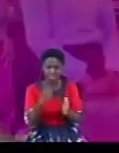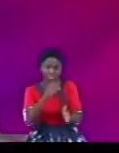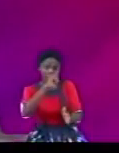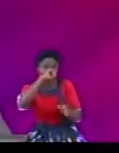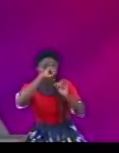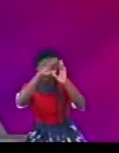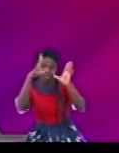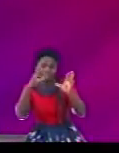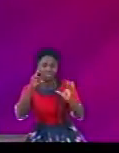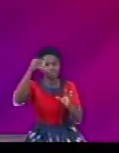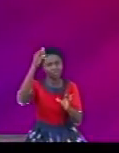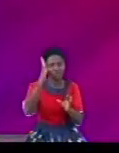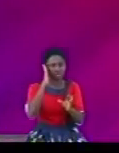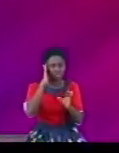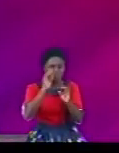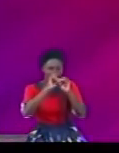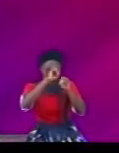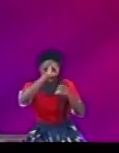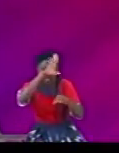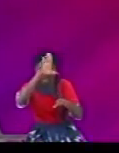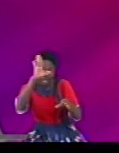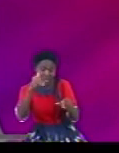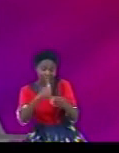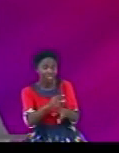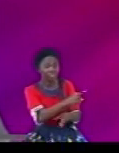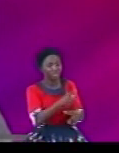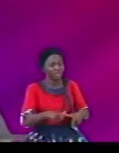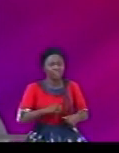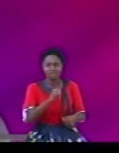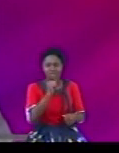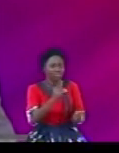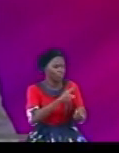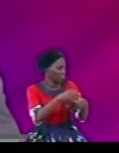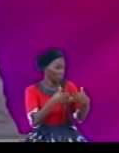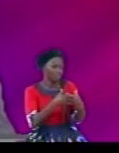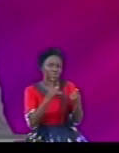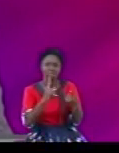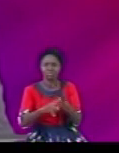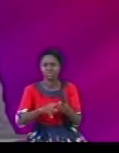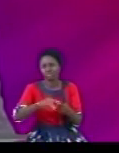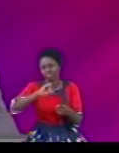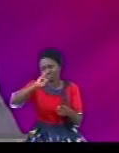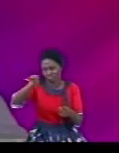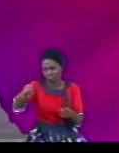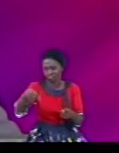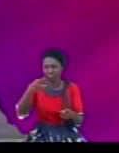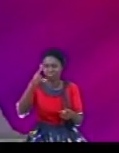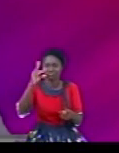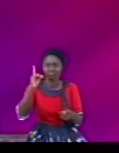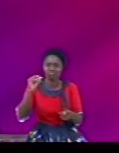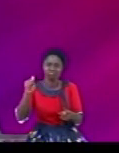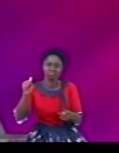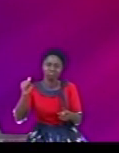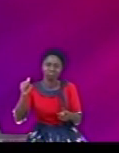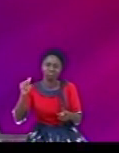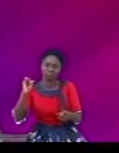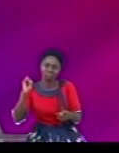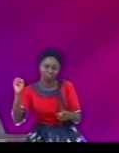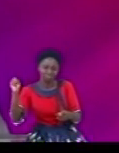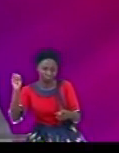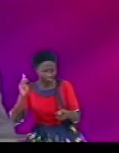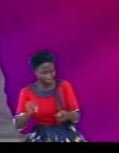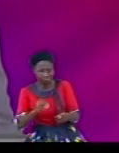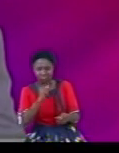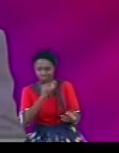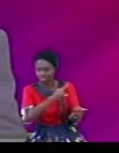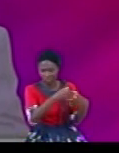lives. And they won't go back to Judaism. They won't go back to falsehood. They won't go back to weakness.